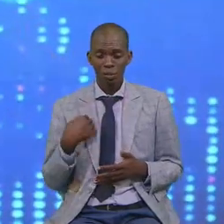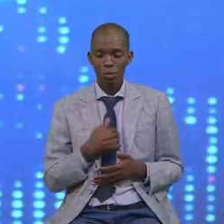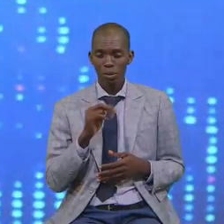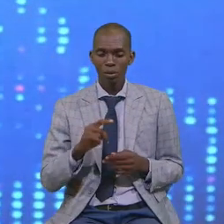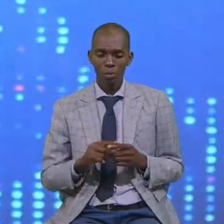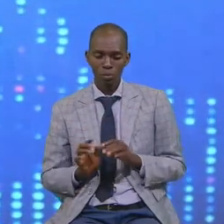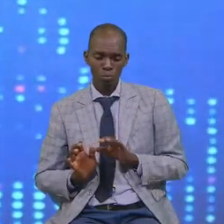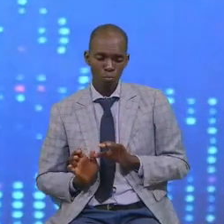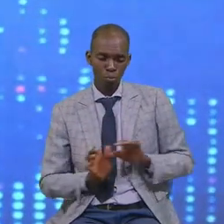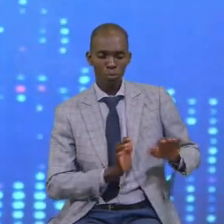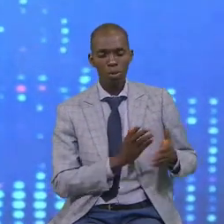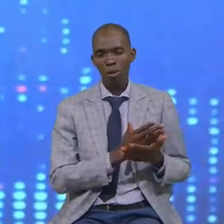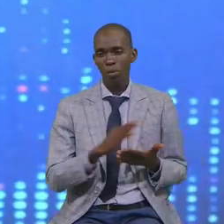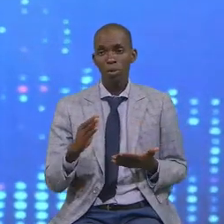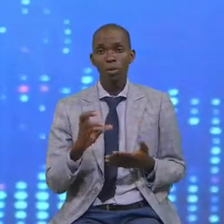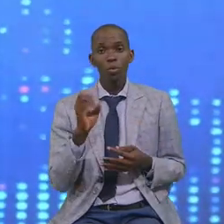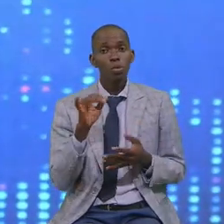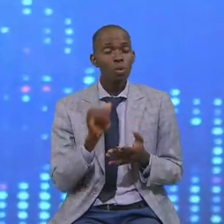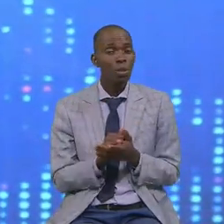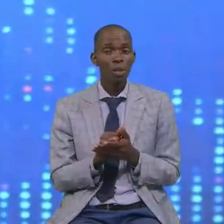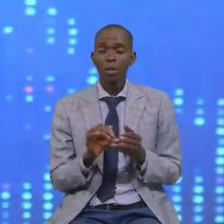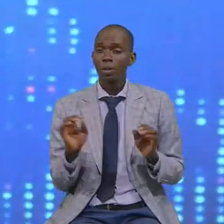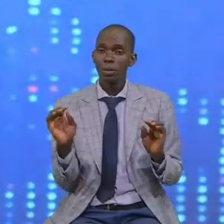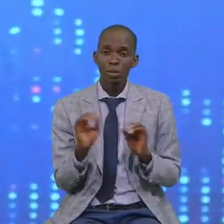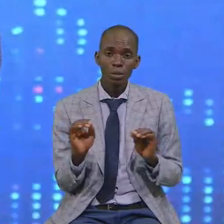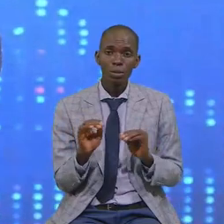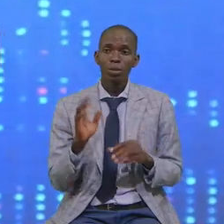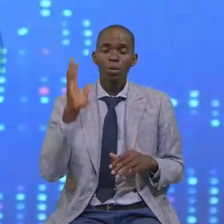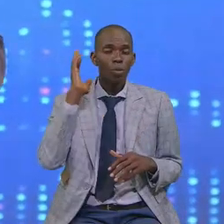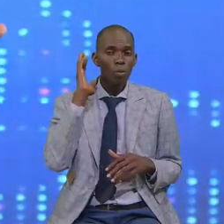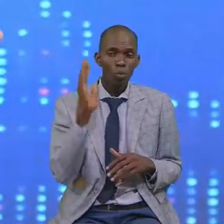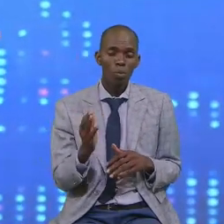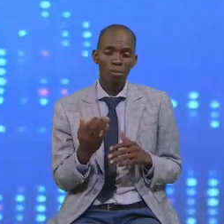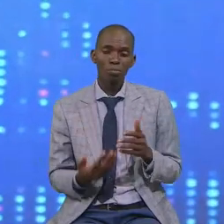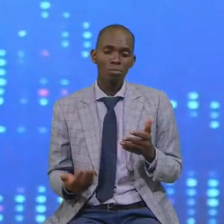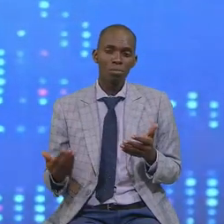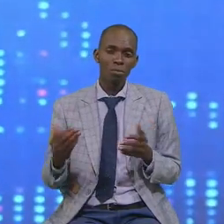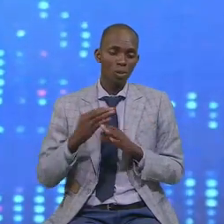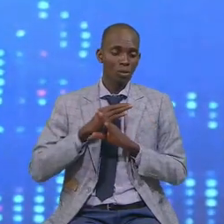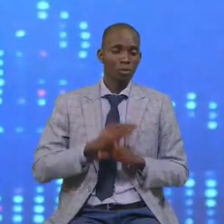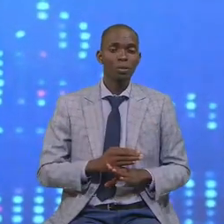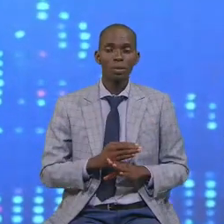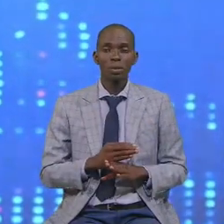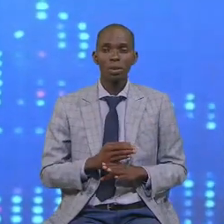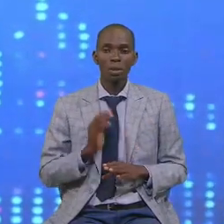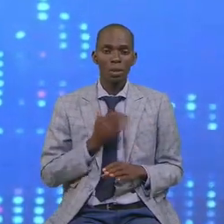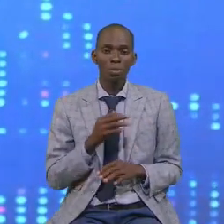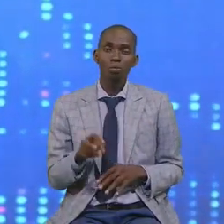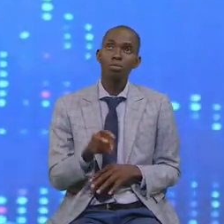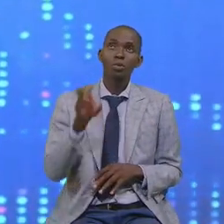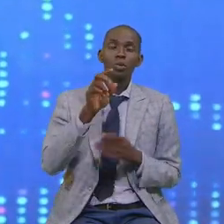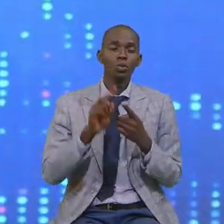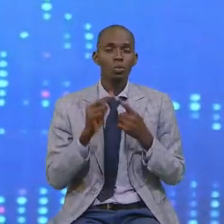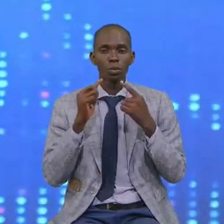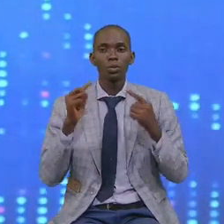so that nothing will impede our journey to success